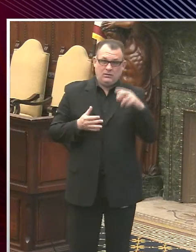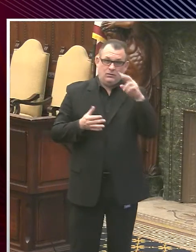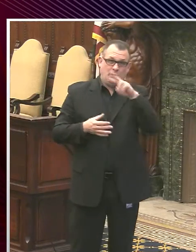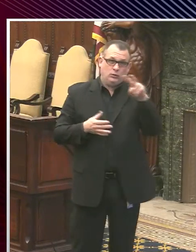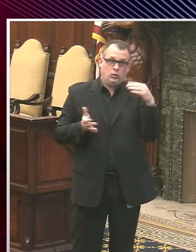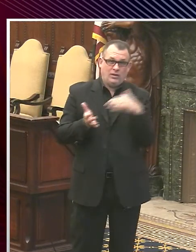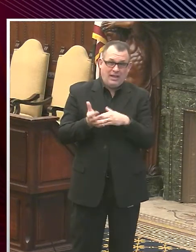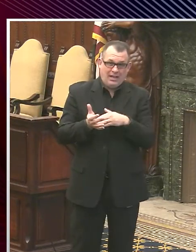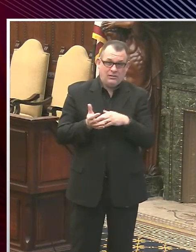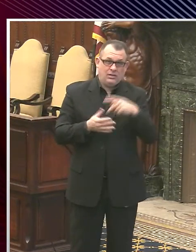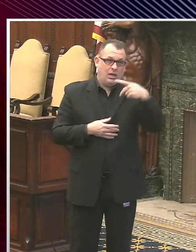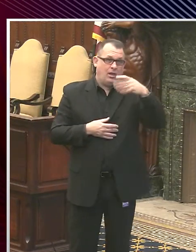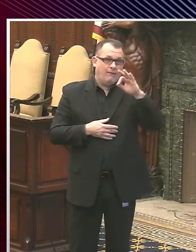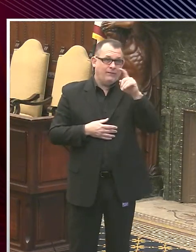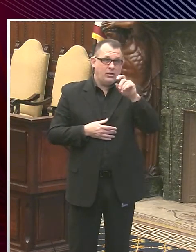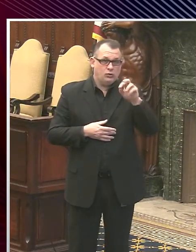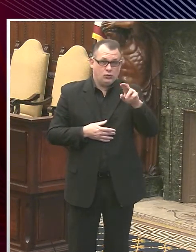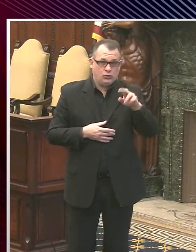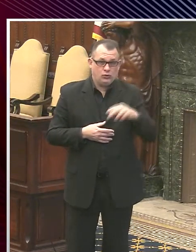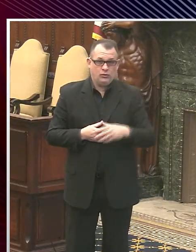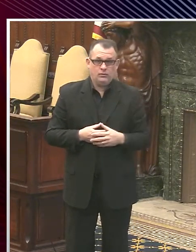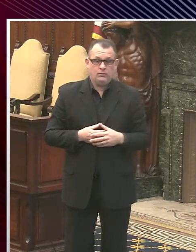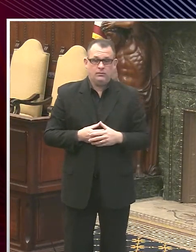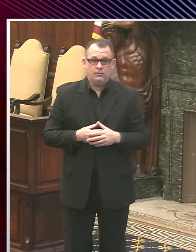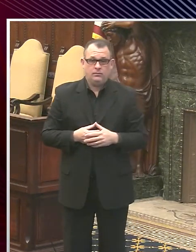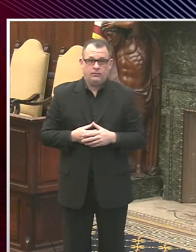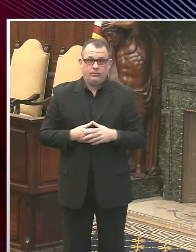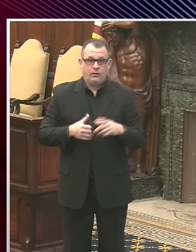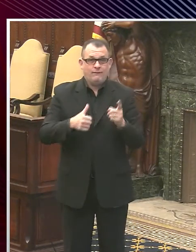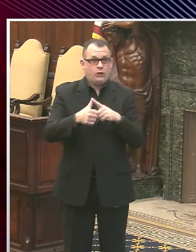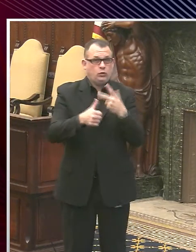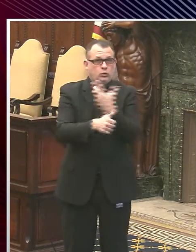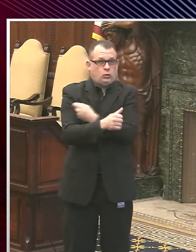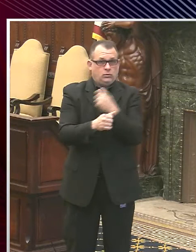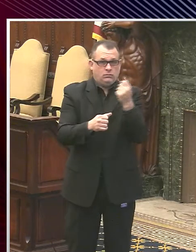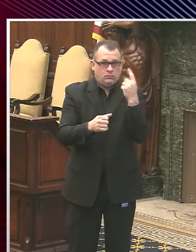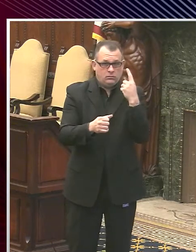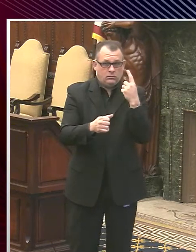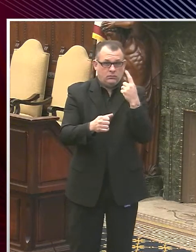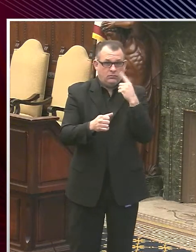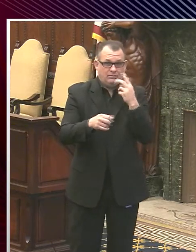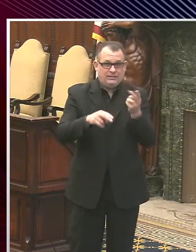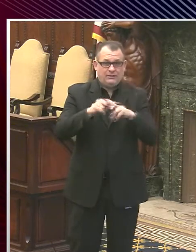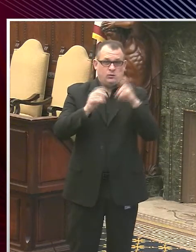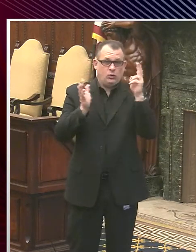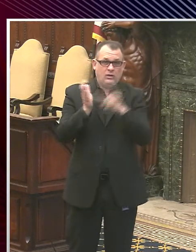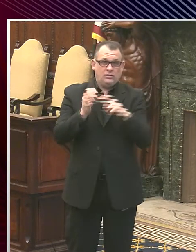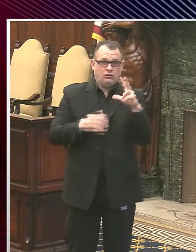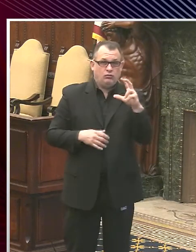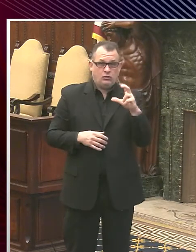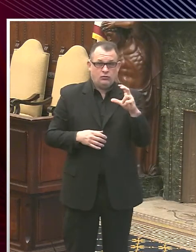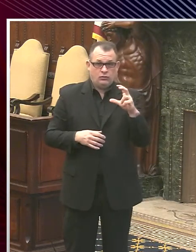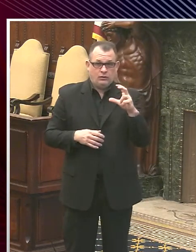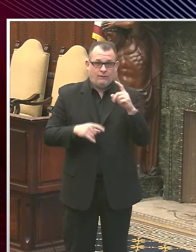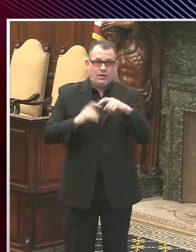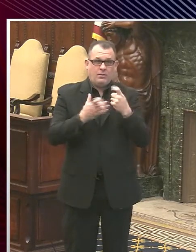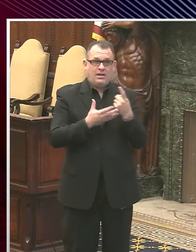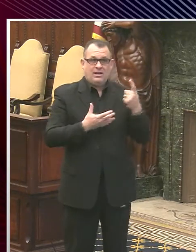22,000 first doses of the Pfizer vaccine. That's an increase of about 2,300 doses from the week before,